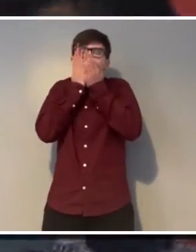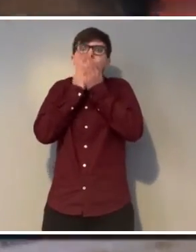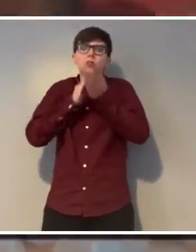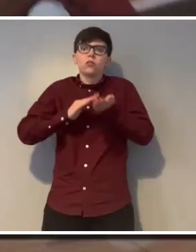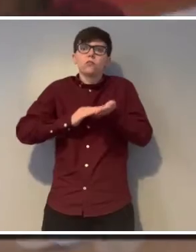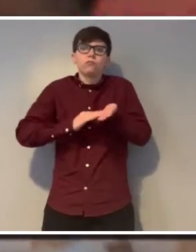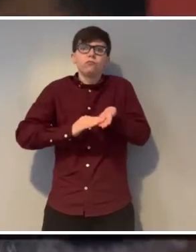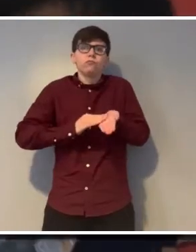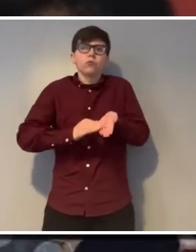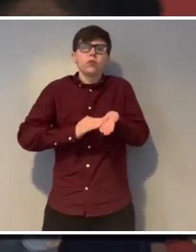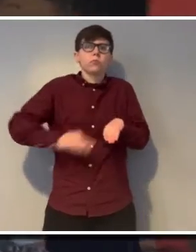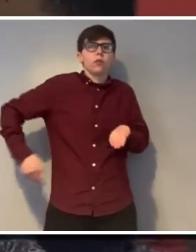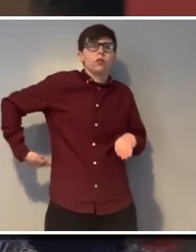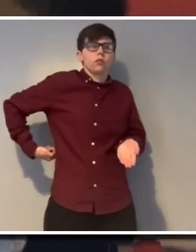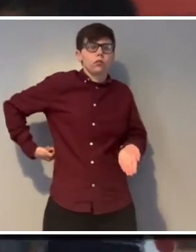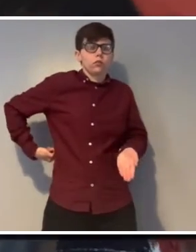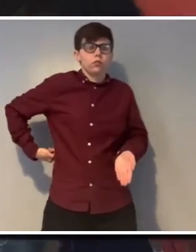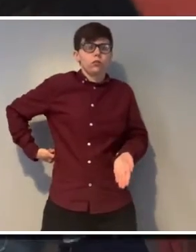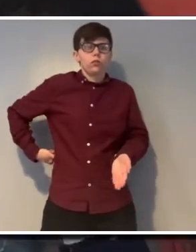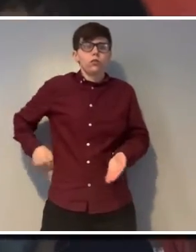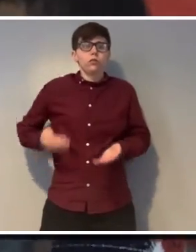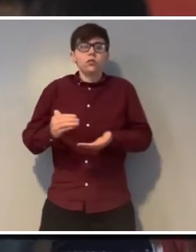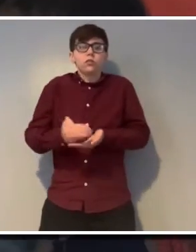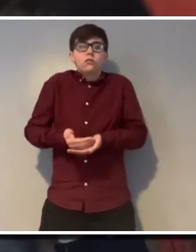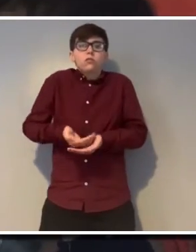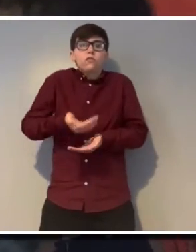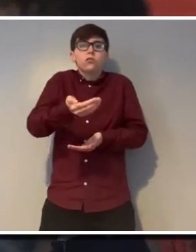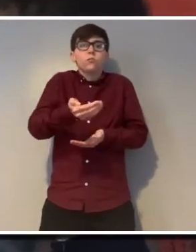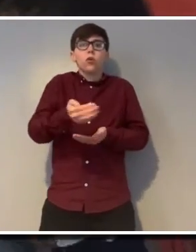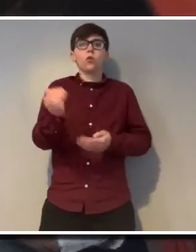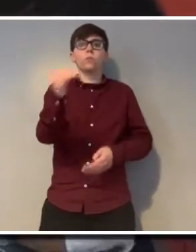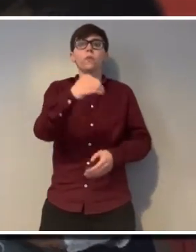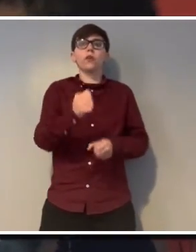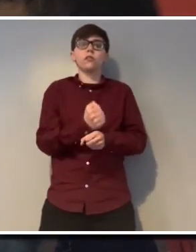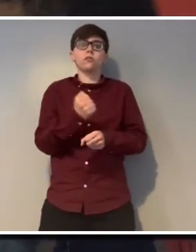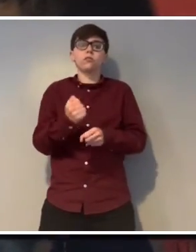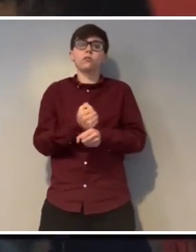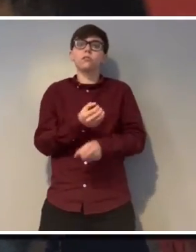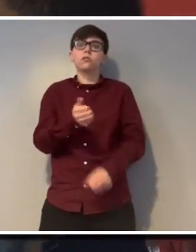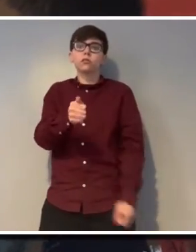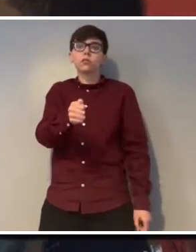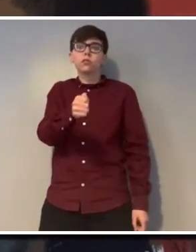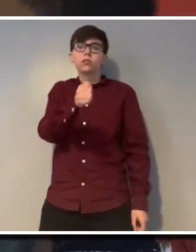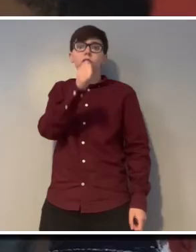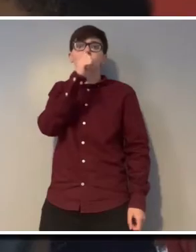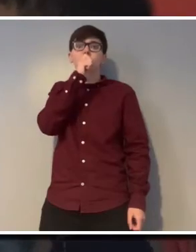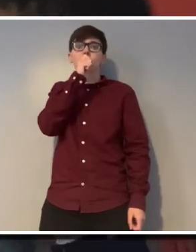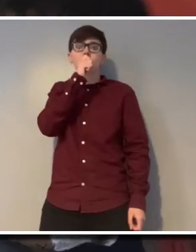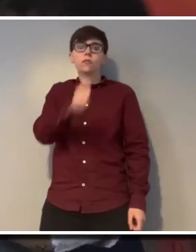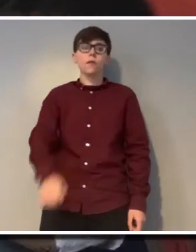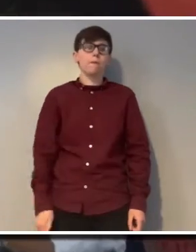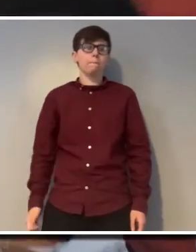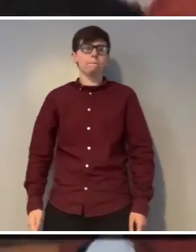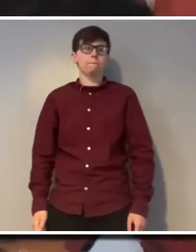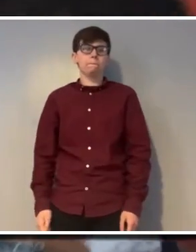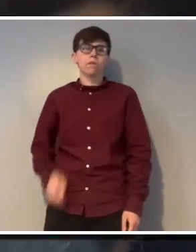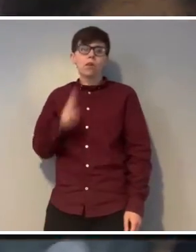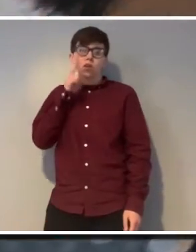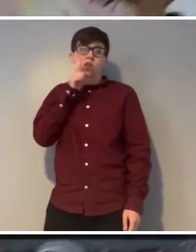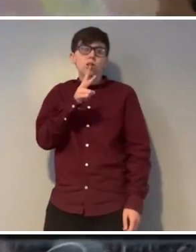washed his face and rubbed his back, served up a homemade cosmic